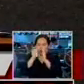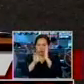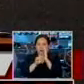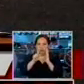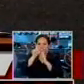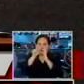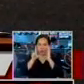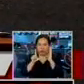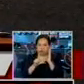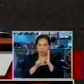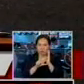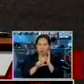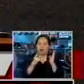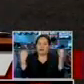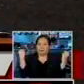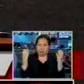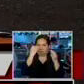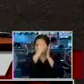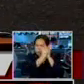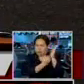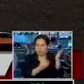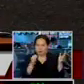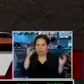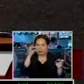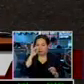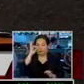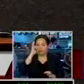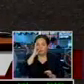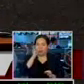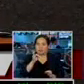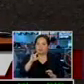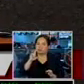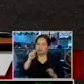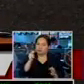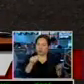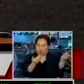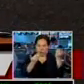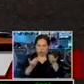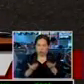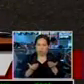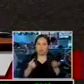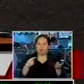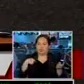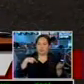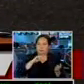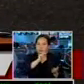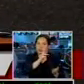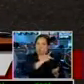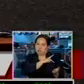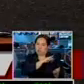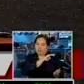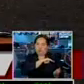laws, the facts presented to us, and our individual moral